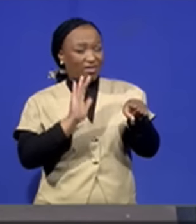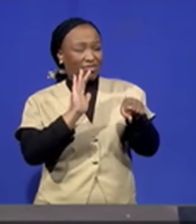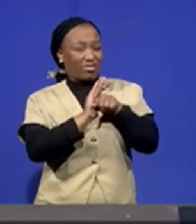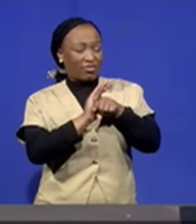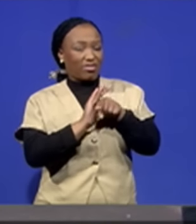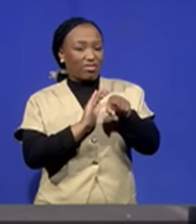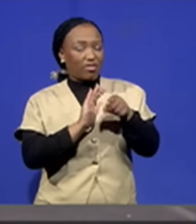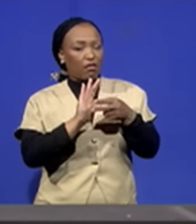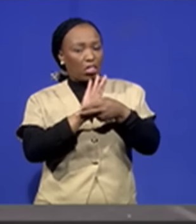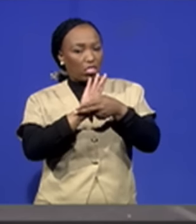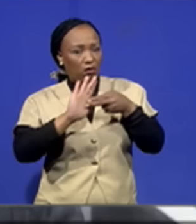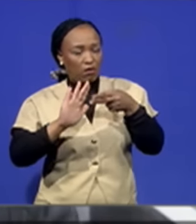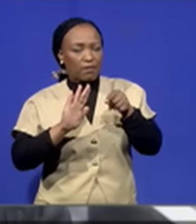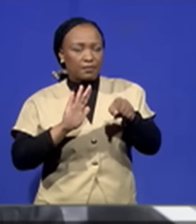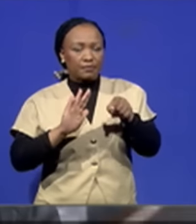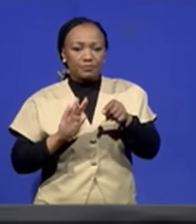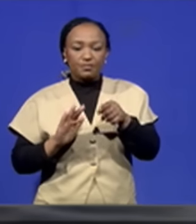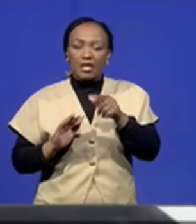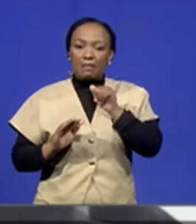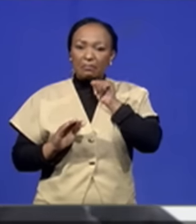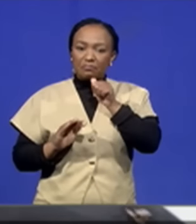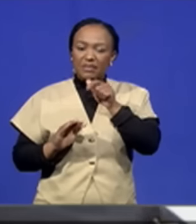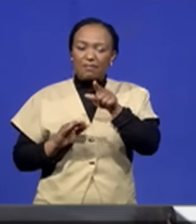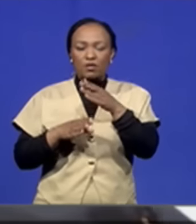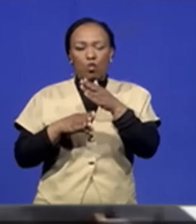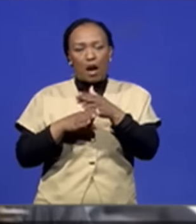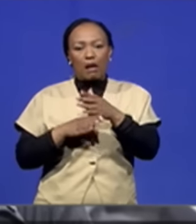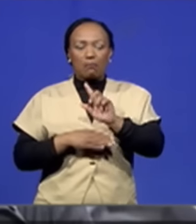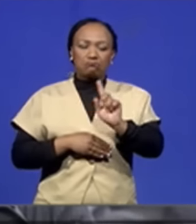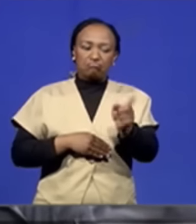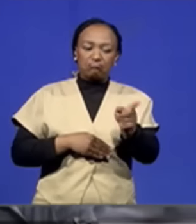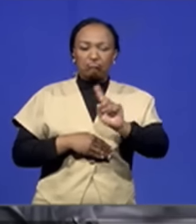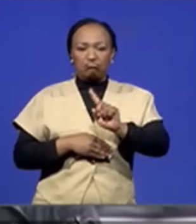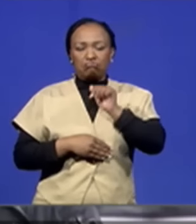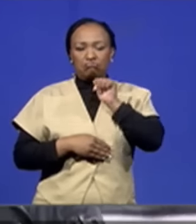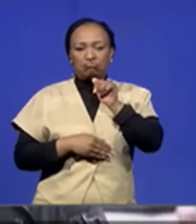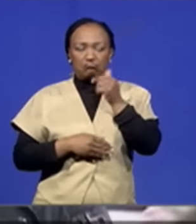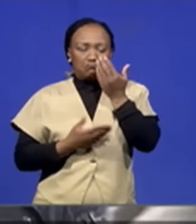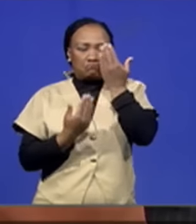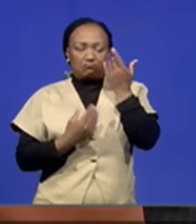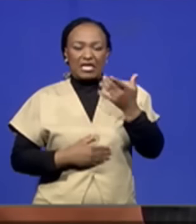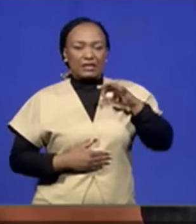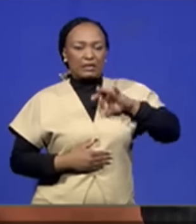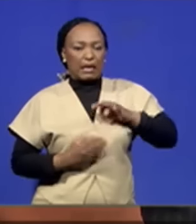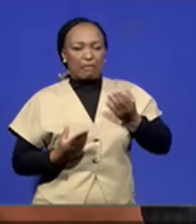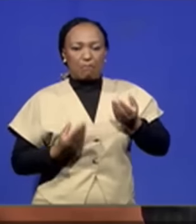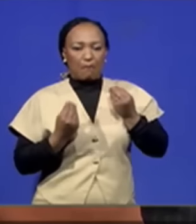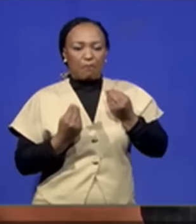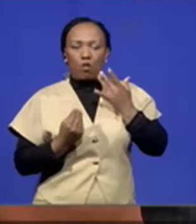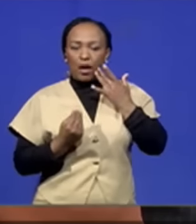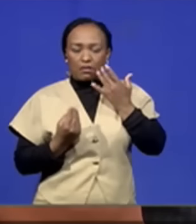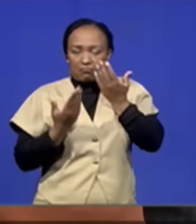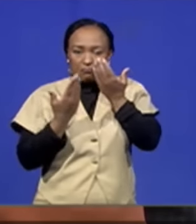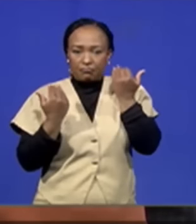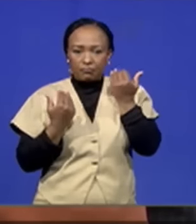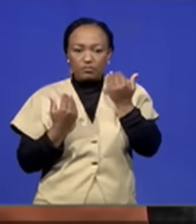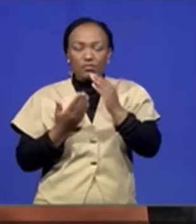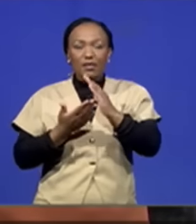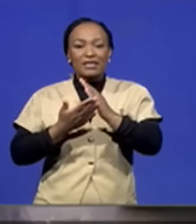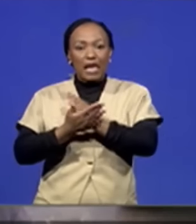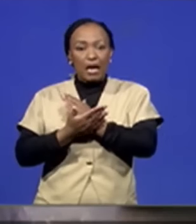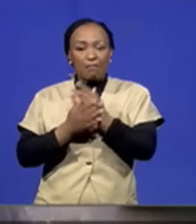bangwe ba tsweletse go ya tirong le fa go sa tlhomama gore ba tlile go bona leng dituelo tsa bone. Some they are not even coming to work because now they don't have